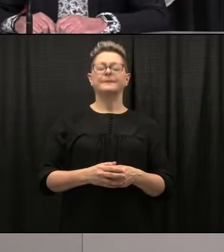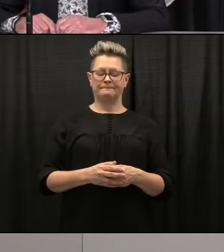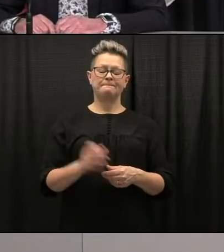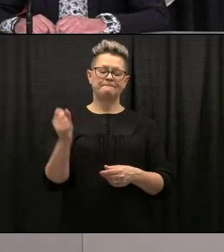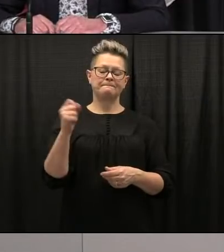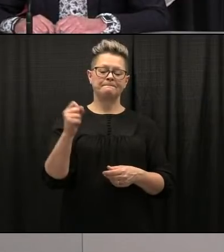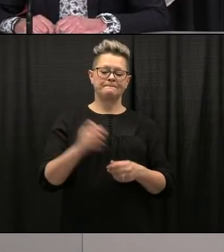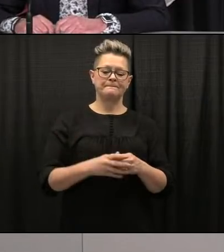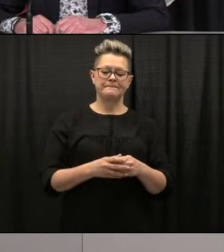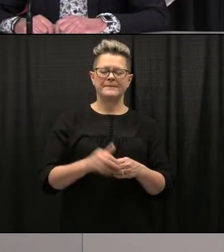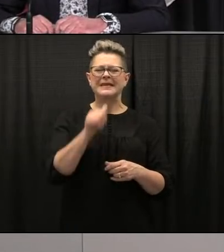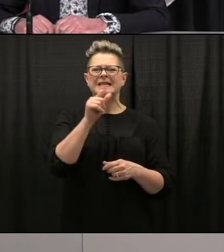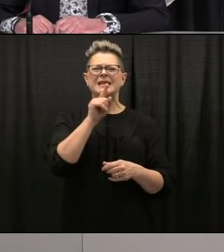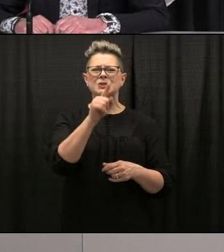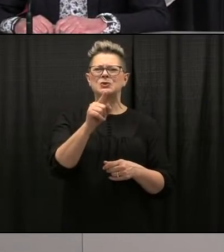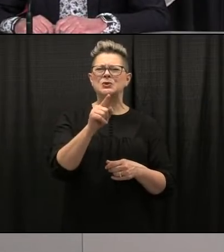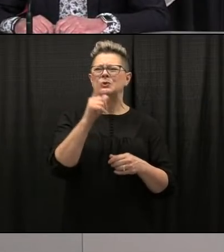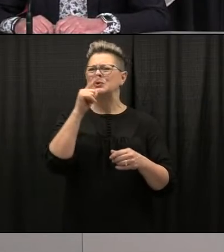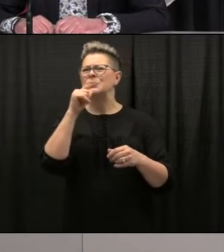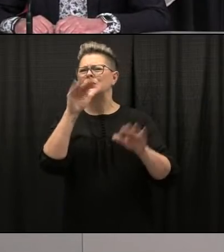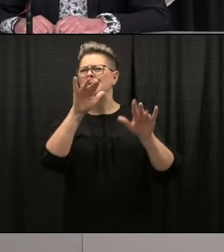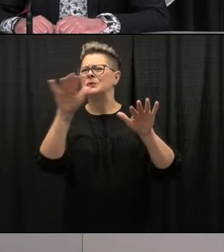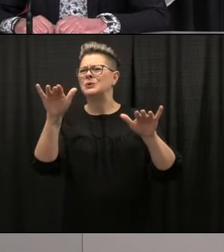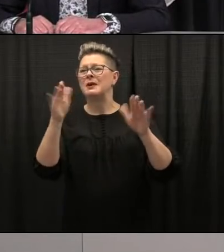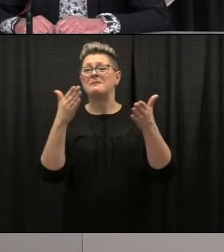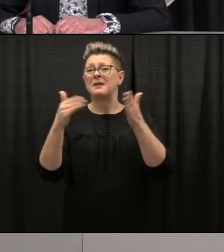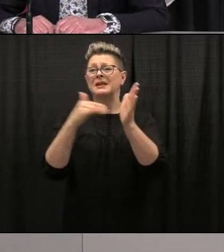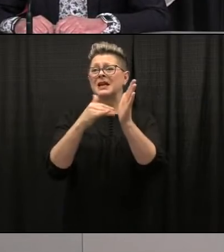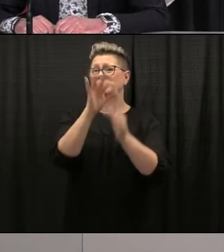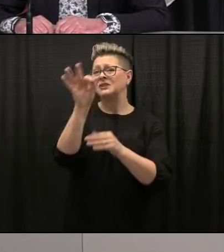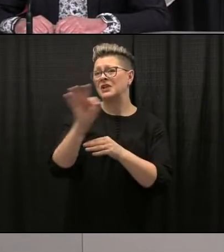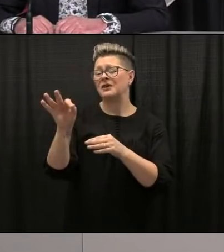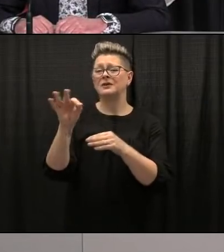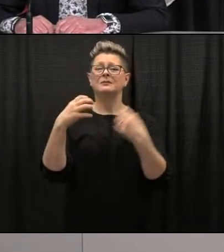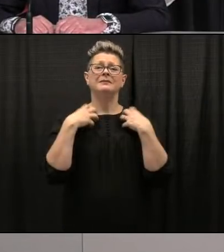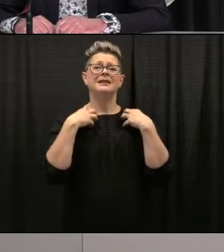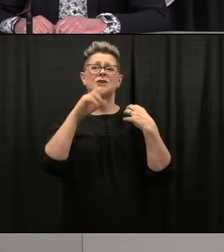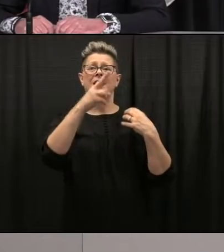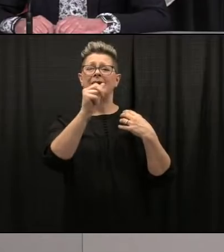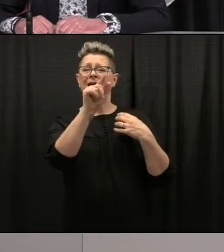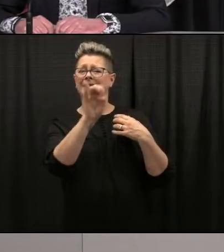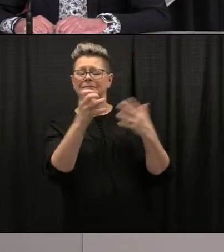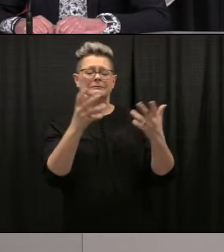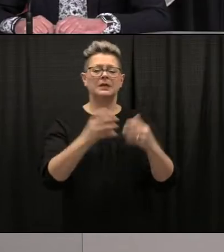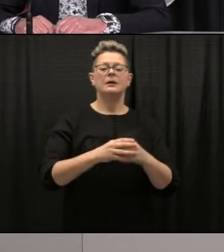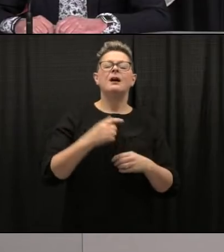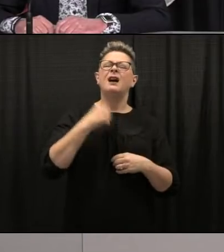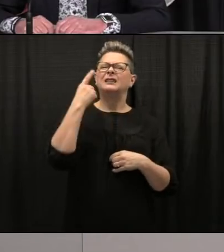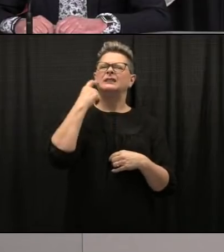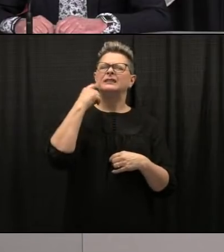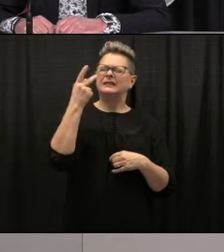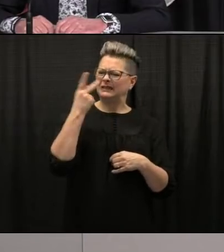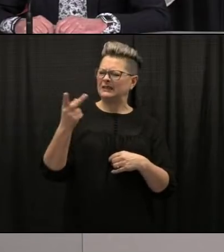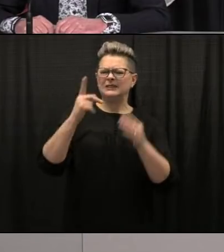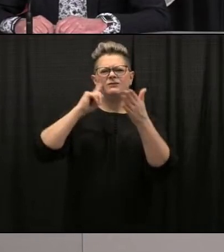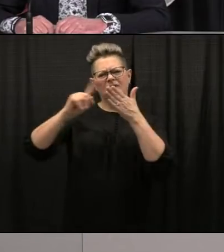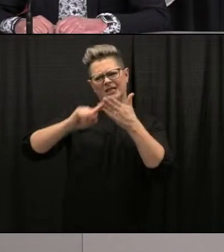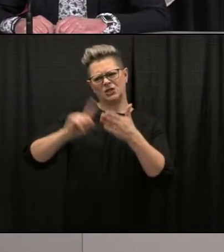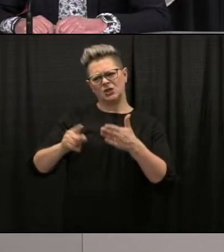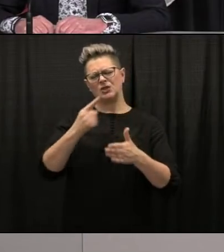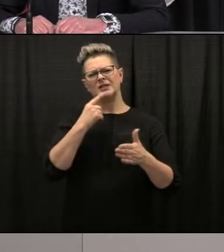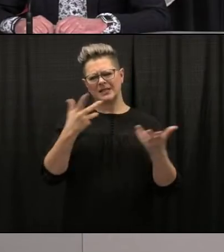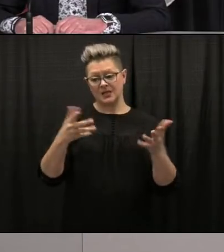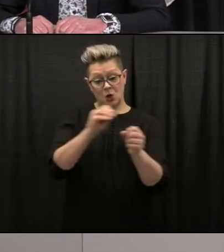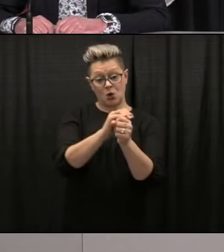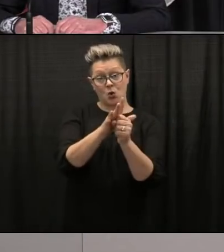Yes. I'm not sure who this would be for, perhaps Dr. Fitzgerald or Minister Haggie. I've seen some recently published studies that suggest the